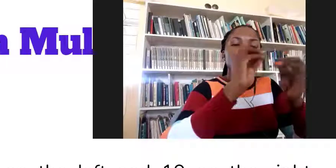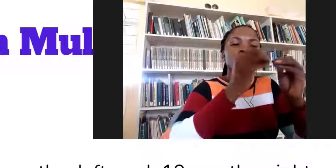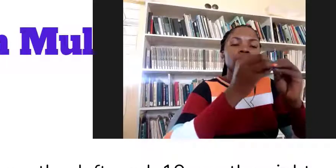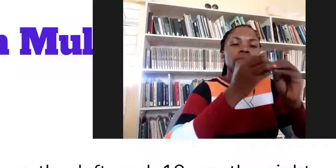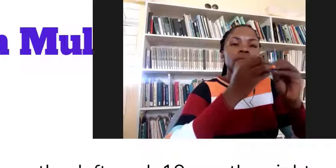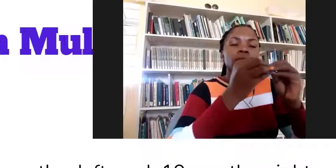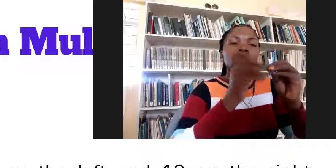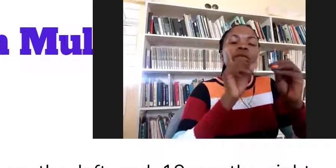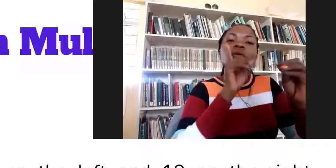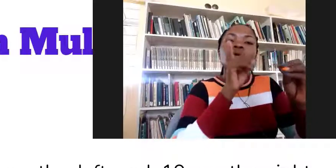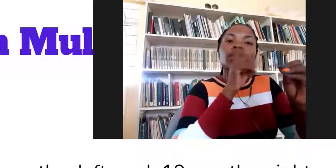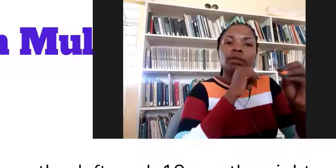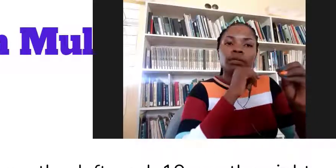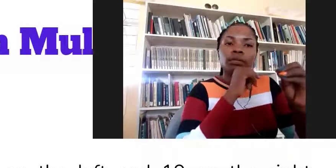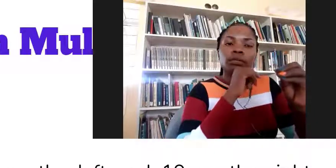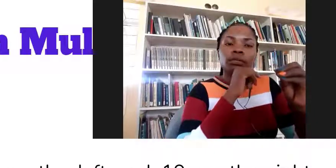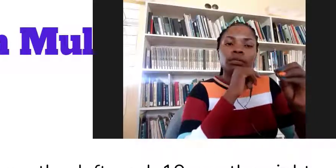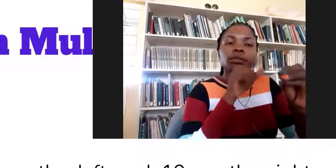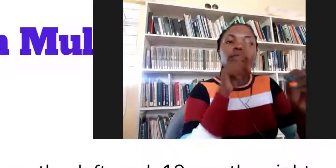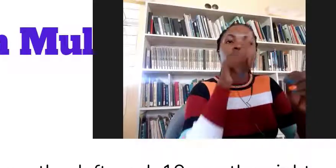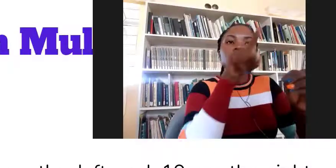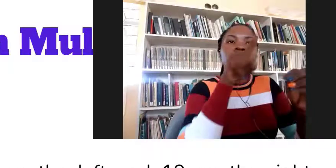After dividing by 2 on the right side,